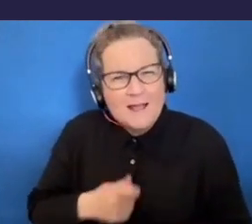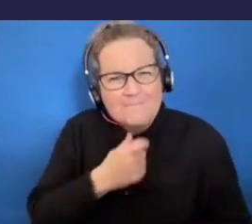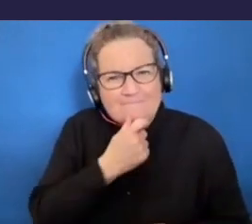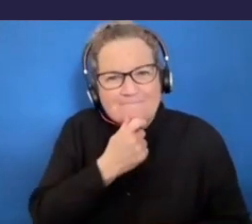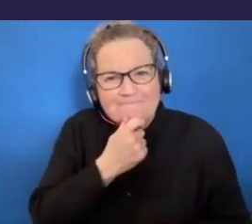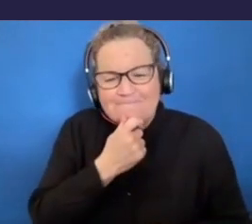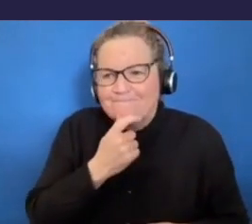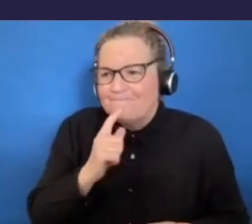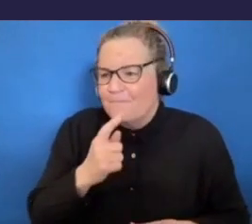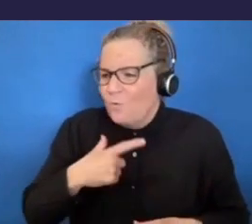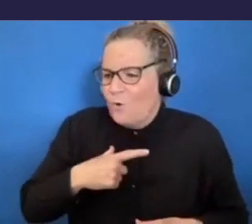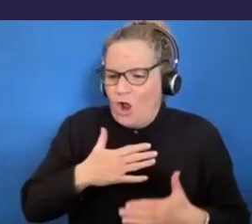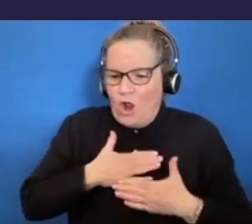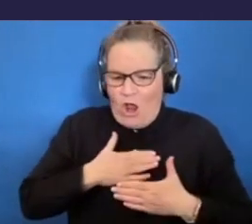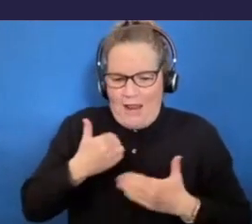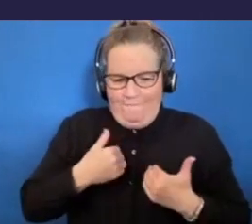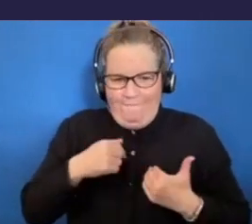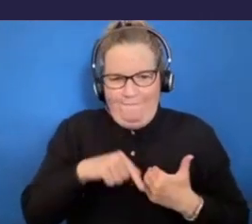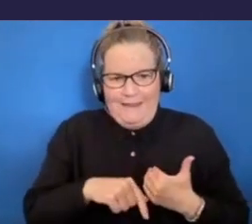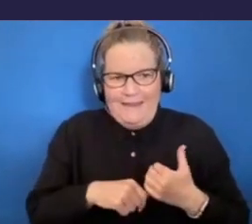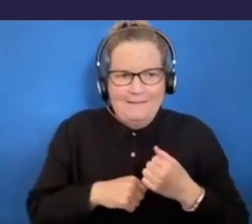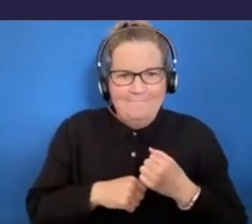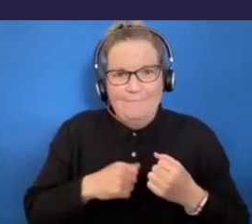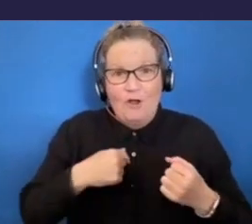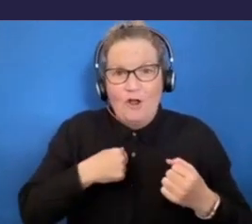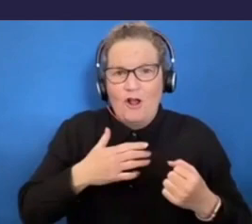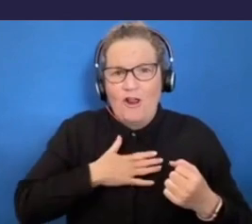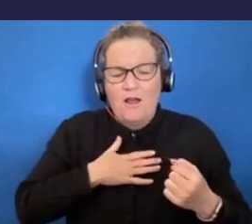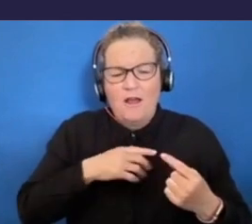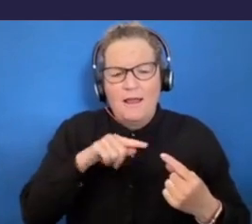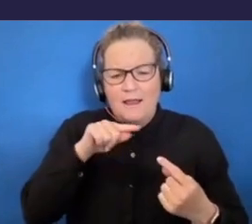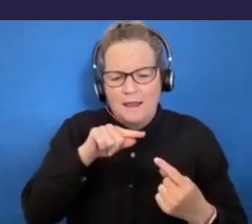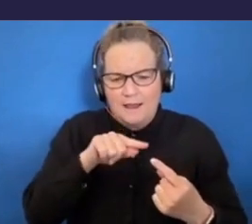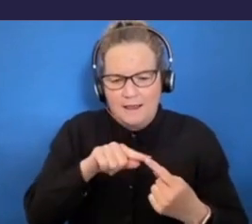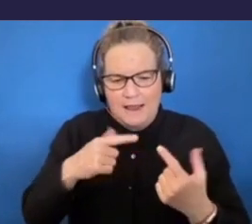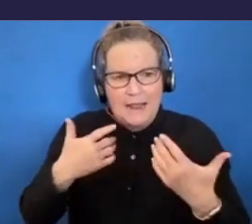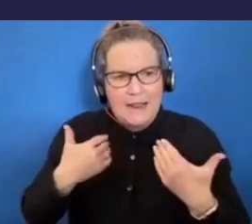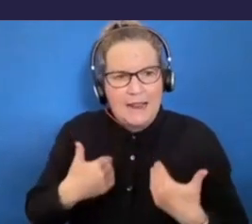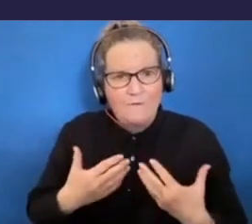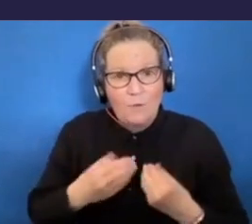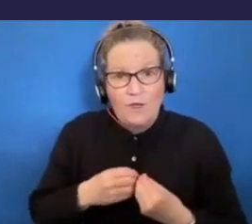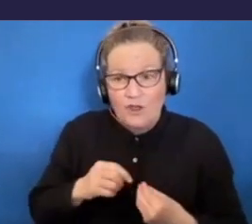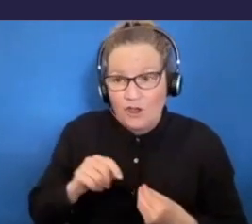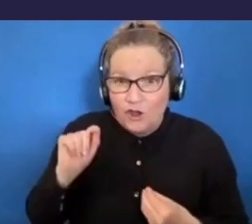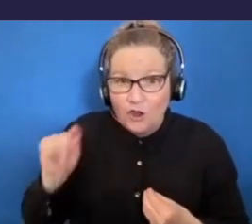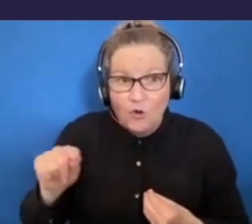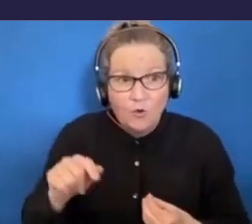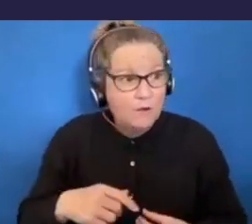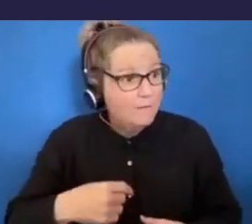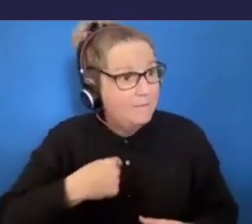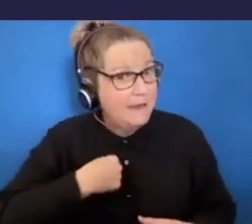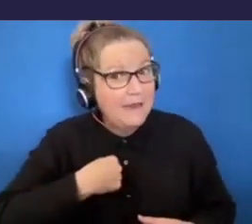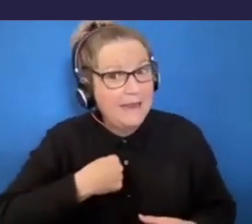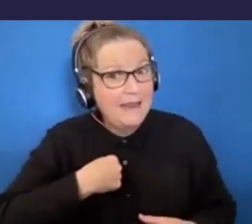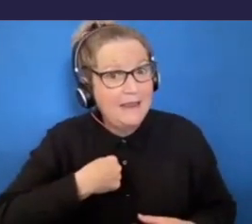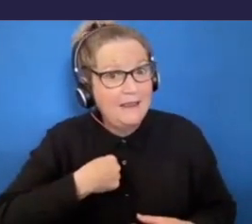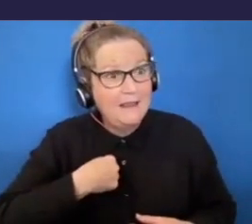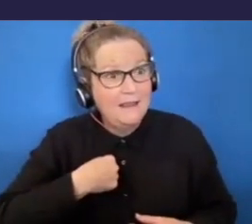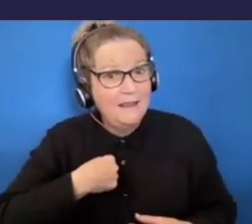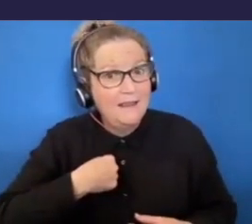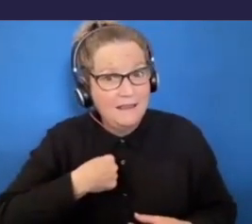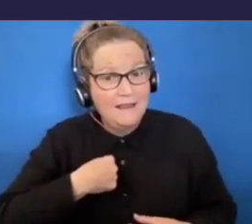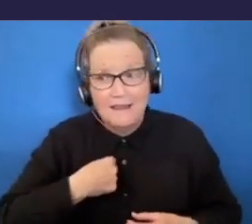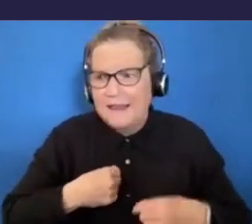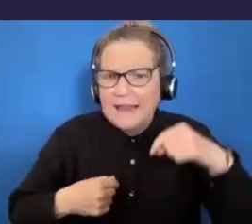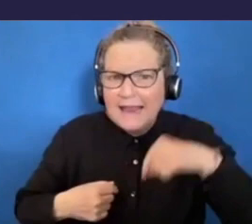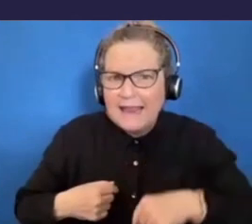I like about living here? I like living with you Me. in Stirling, Here. close to all